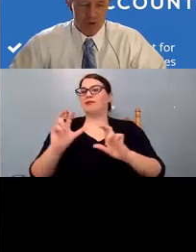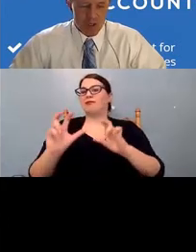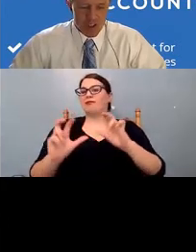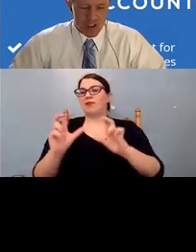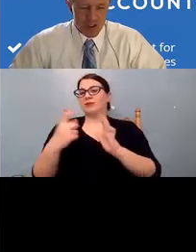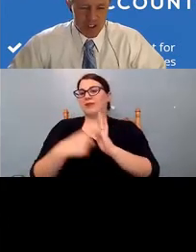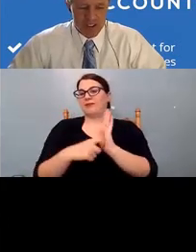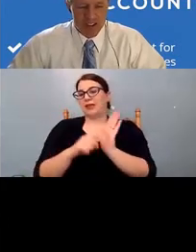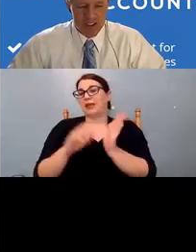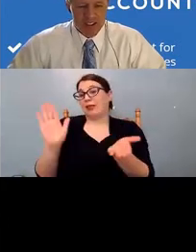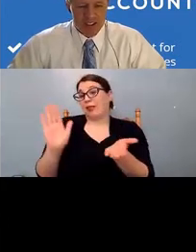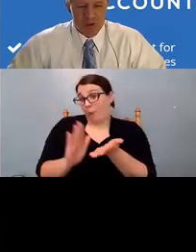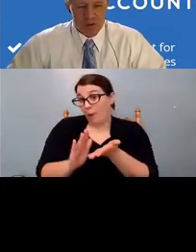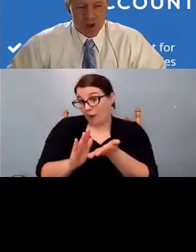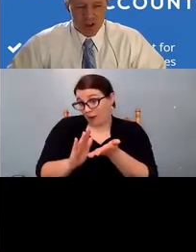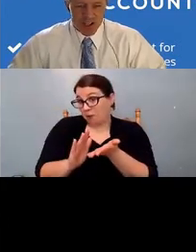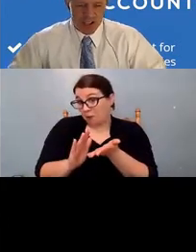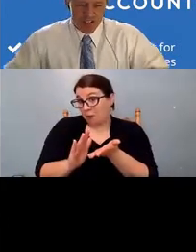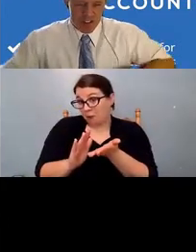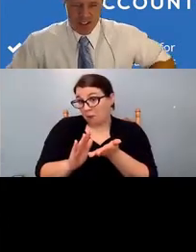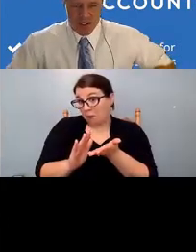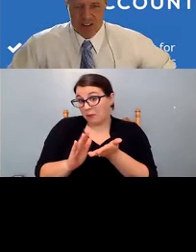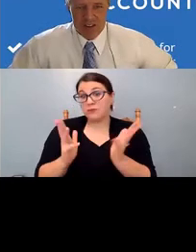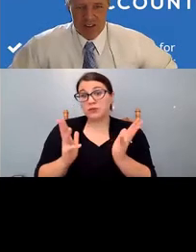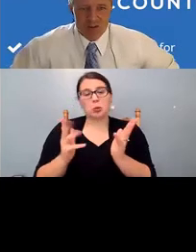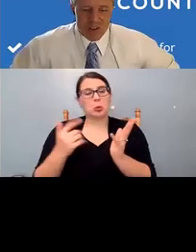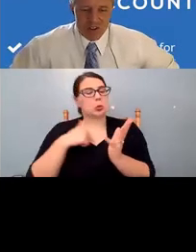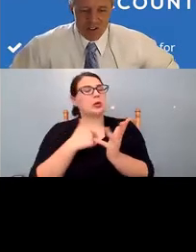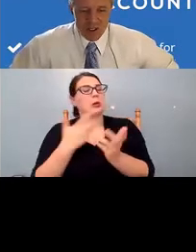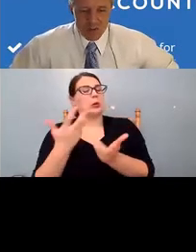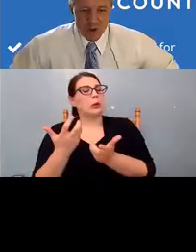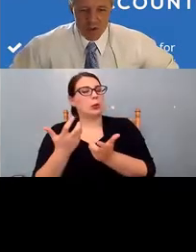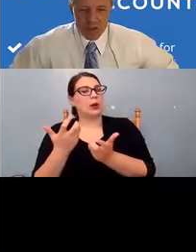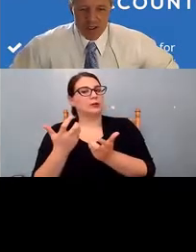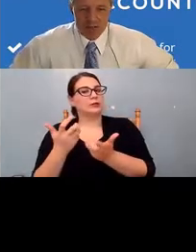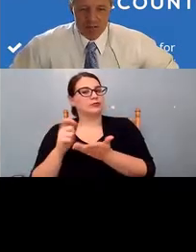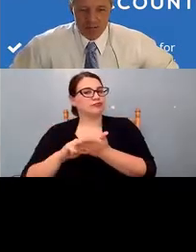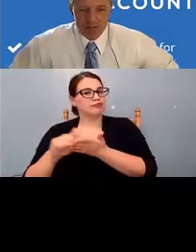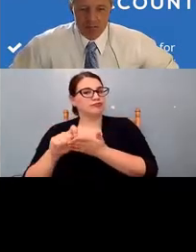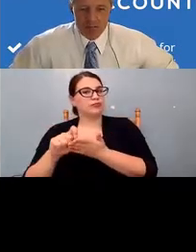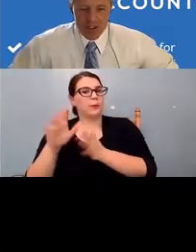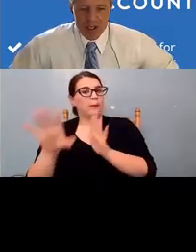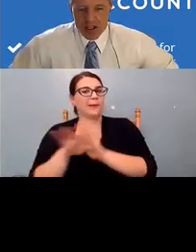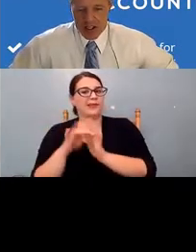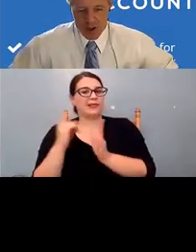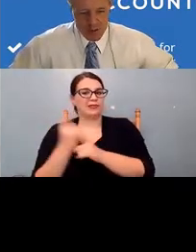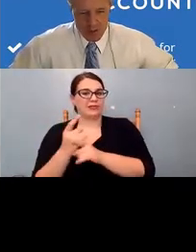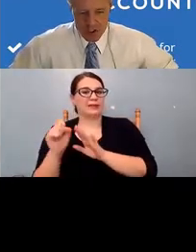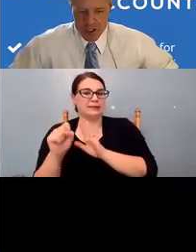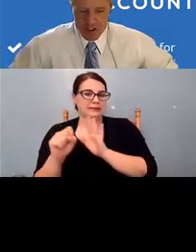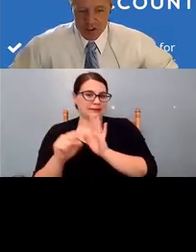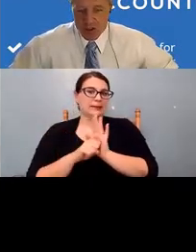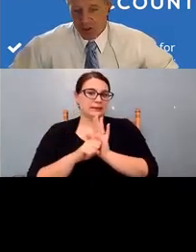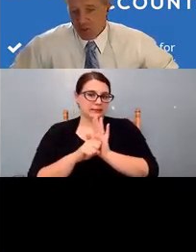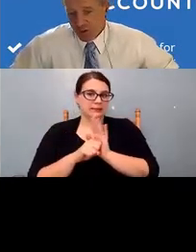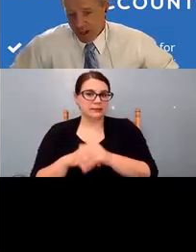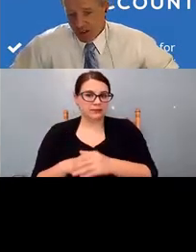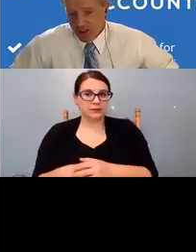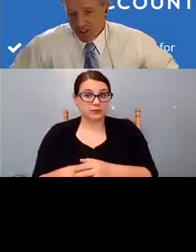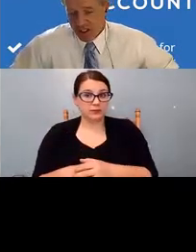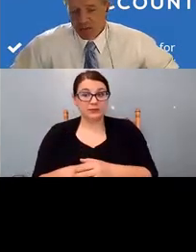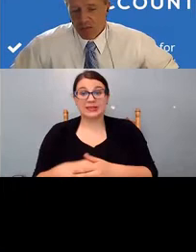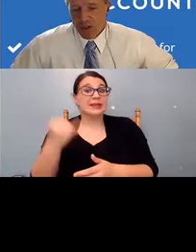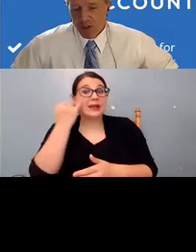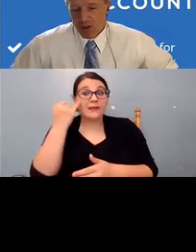we want to make sure that we mark that state residency appropriately. And that can always be changed if you end up moving